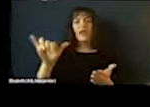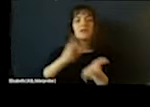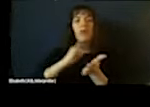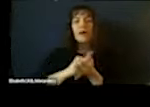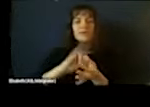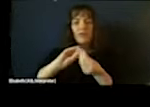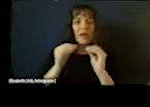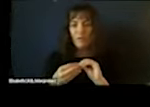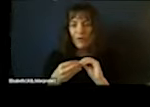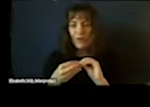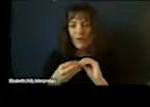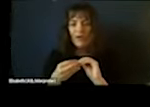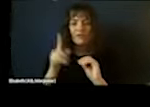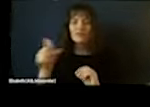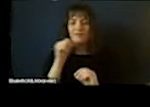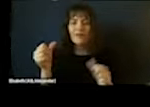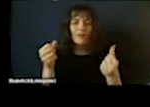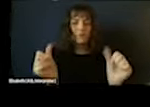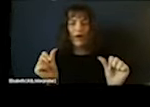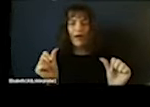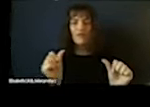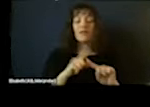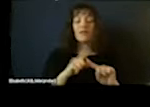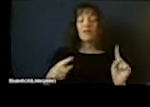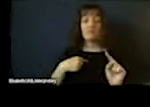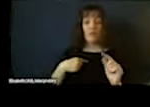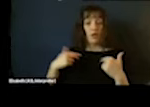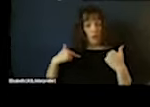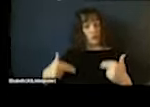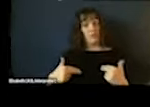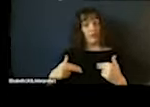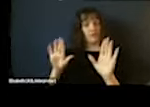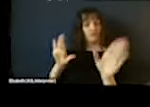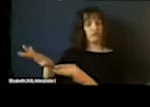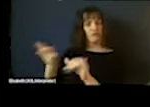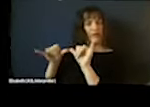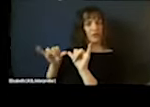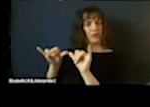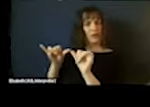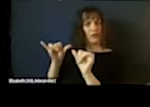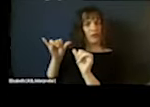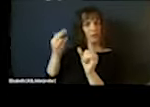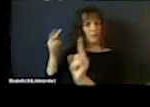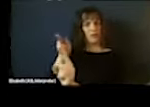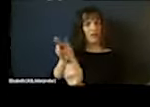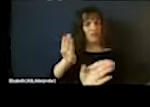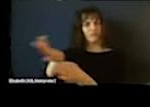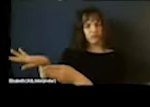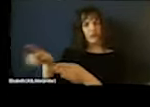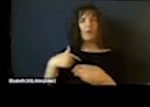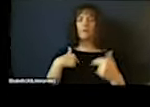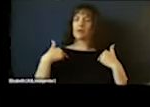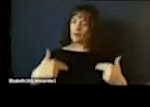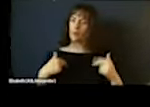really want to try something, maybe we can try, even if less than 0.01% or something. And my